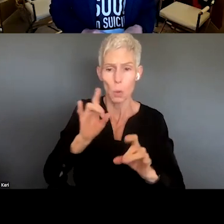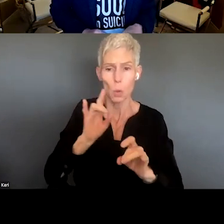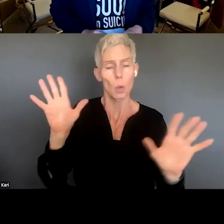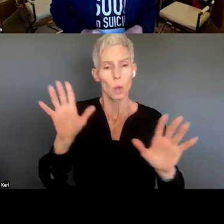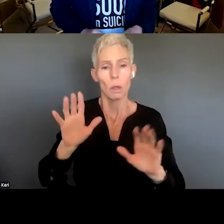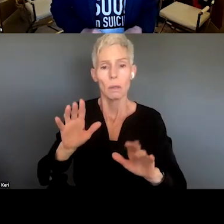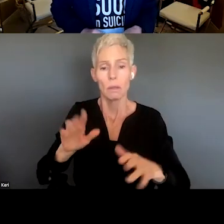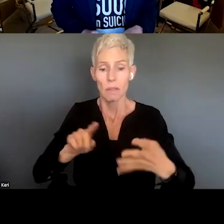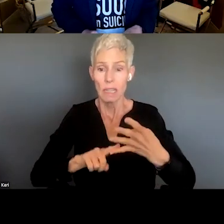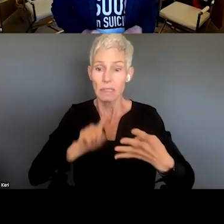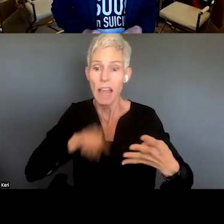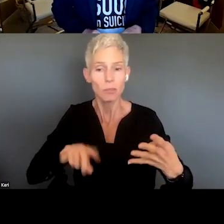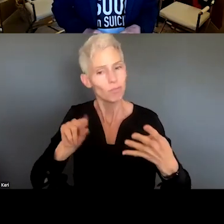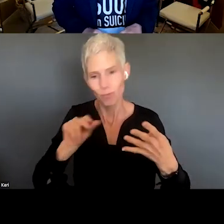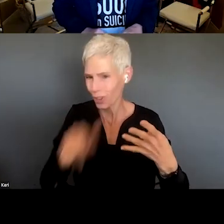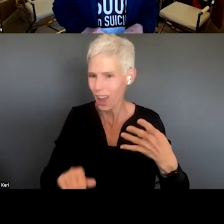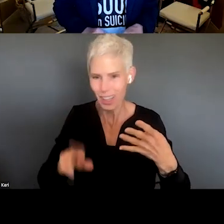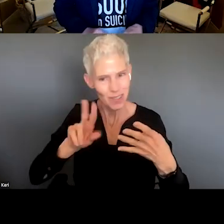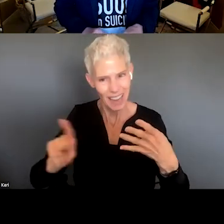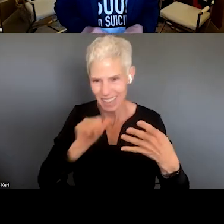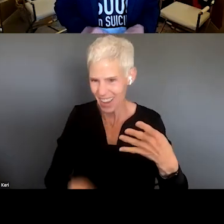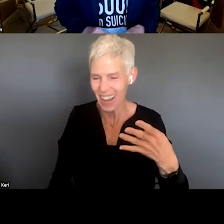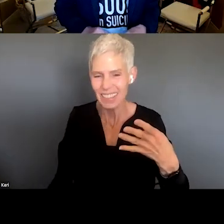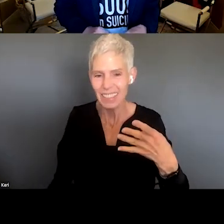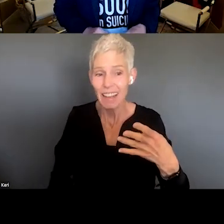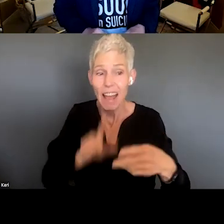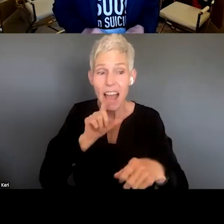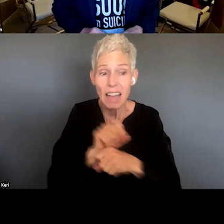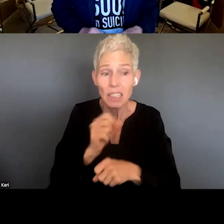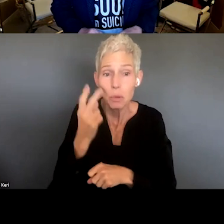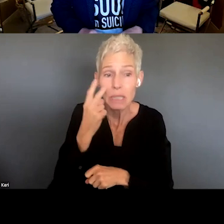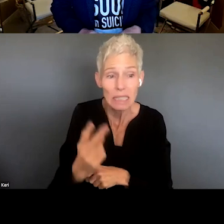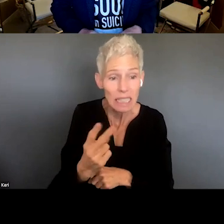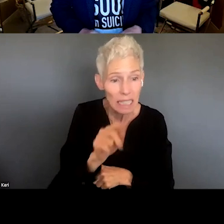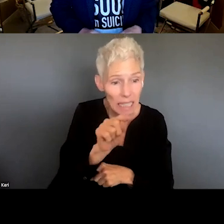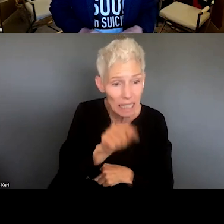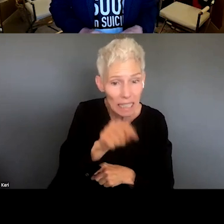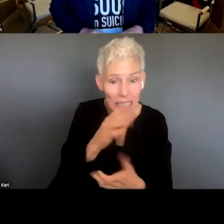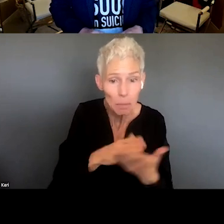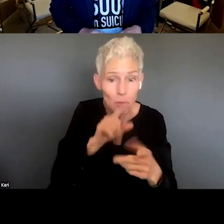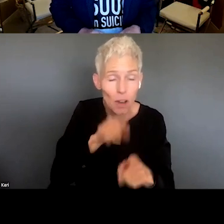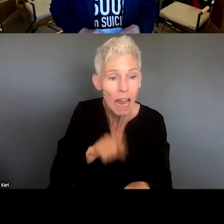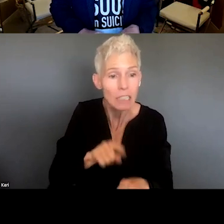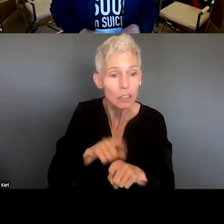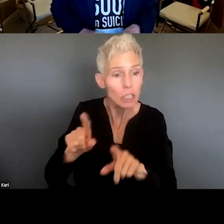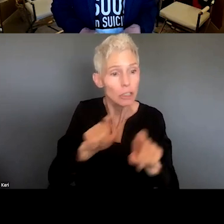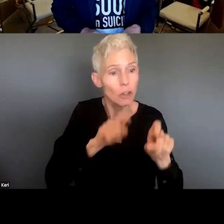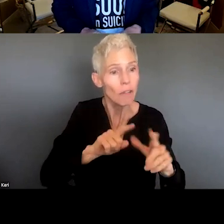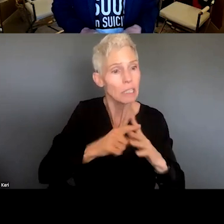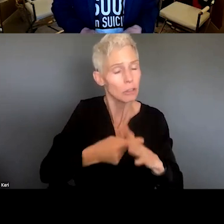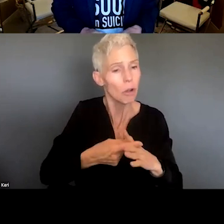United Kingdom. We're actually seeing the survey start